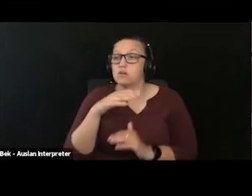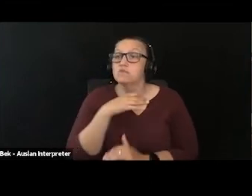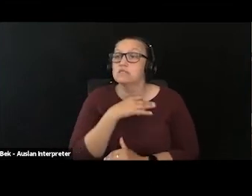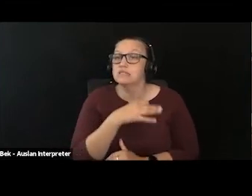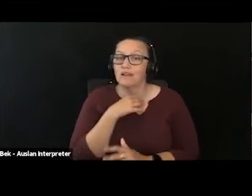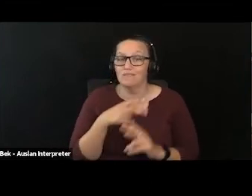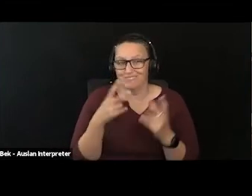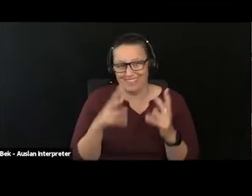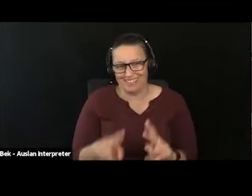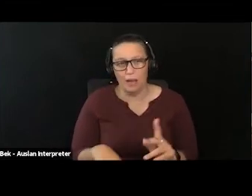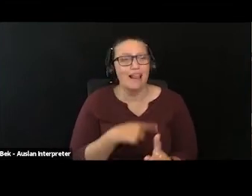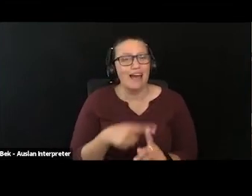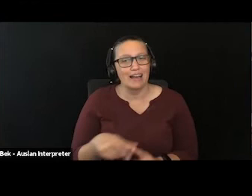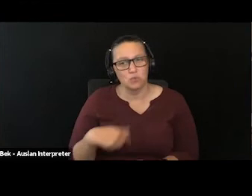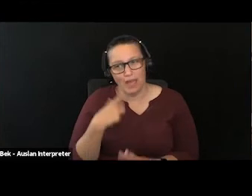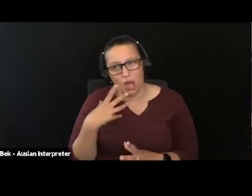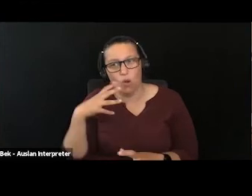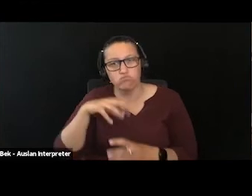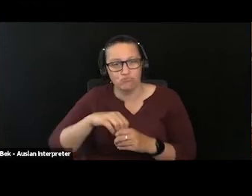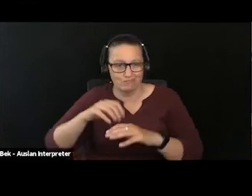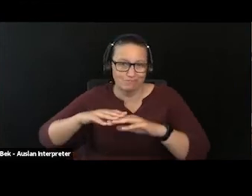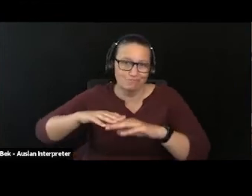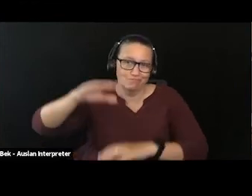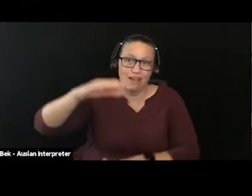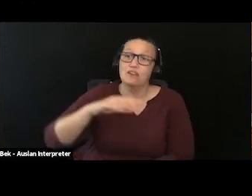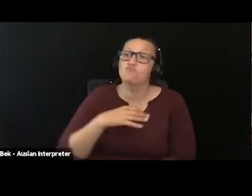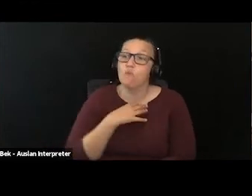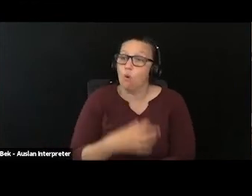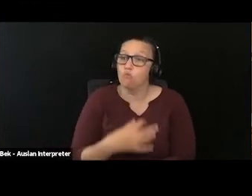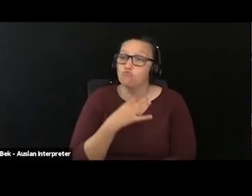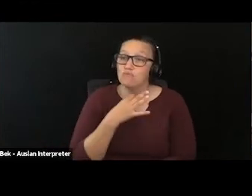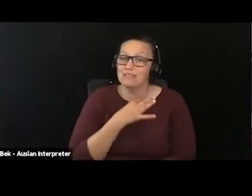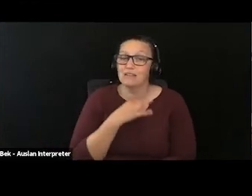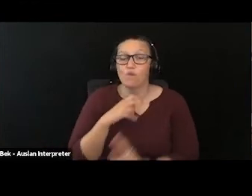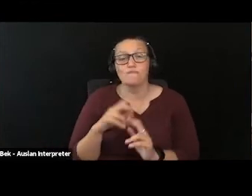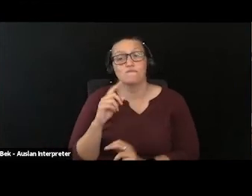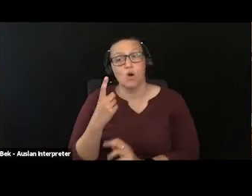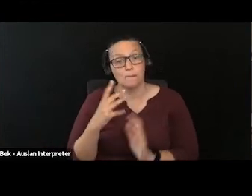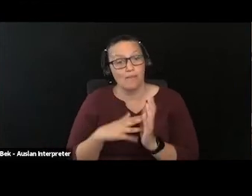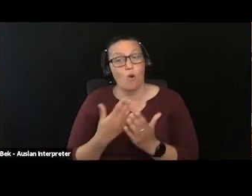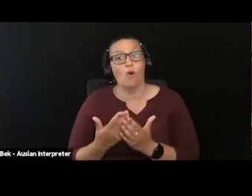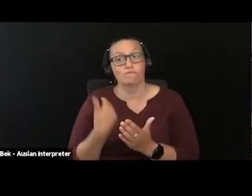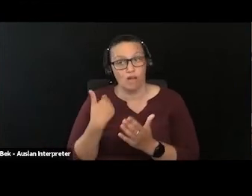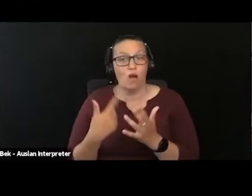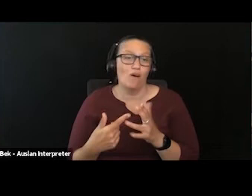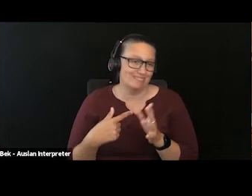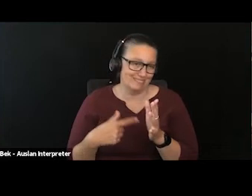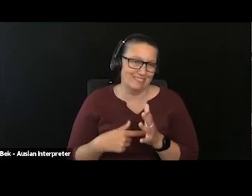we also incorporated this increased risk during the first month of OAT, so upon